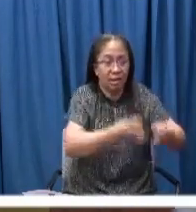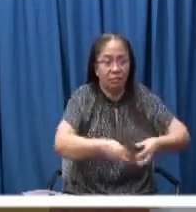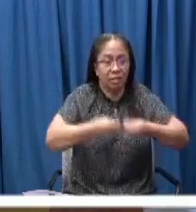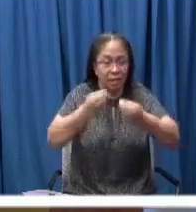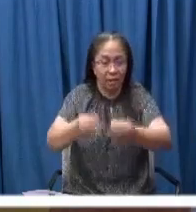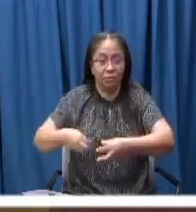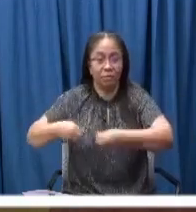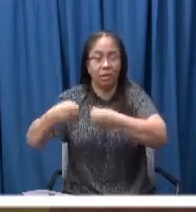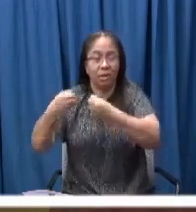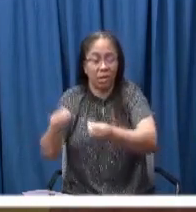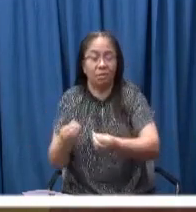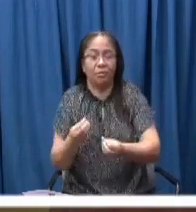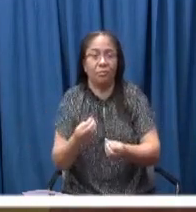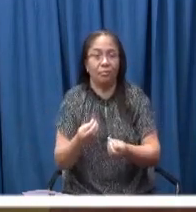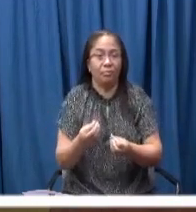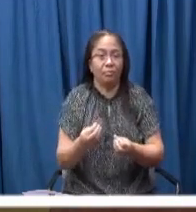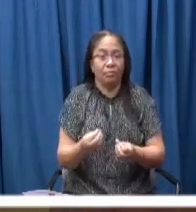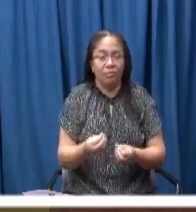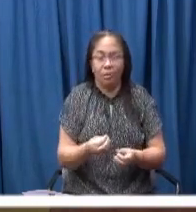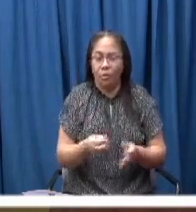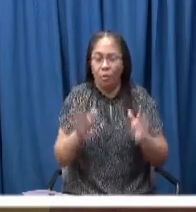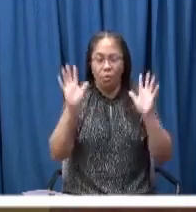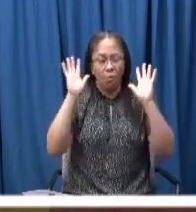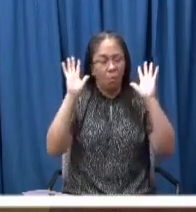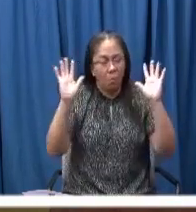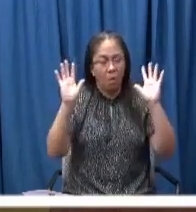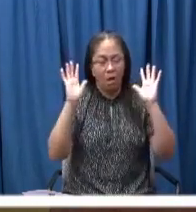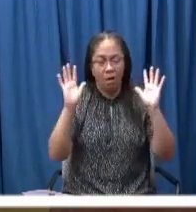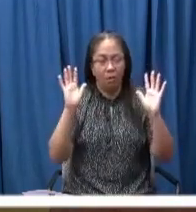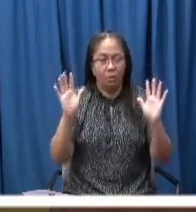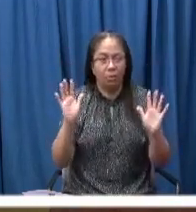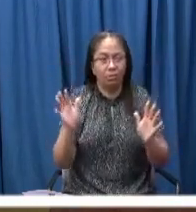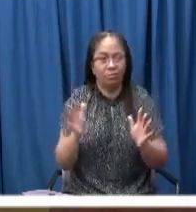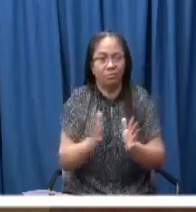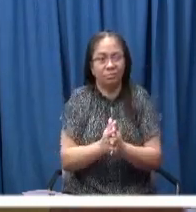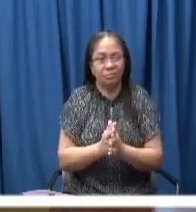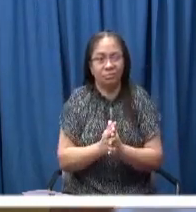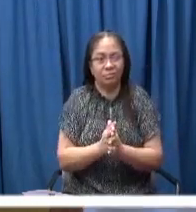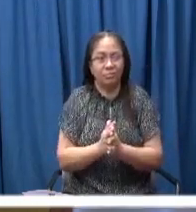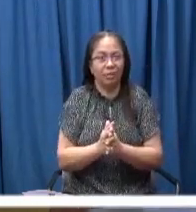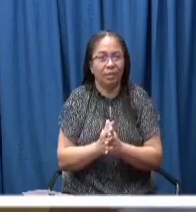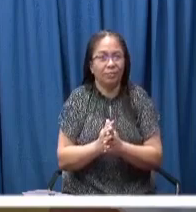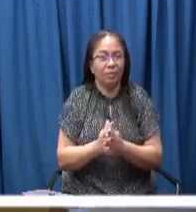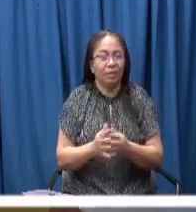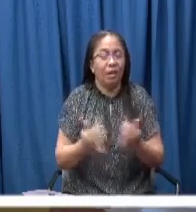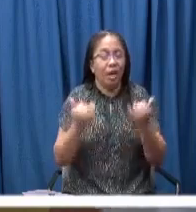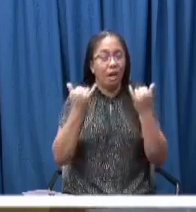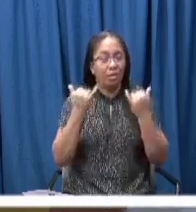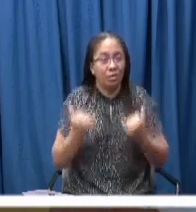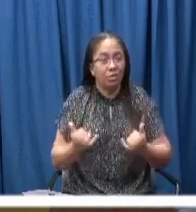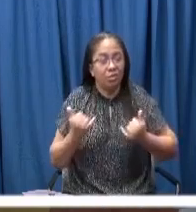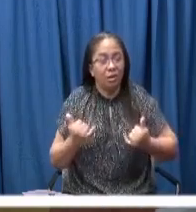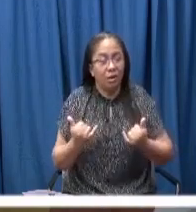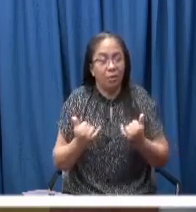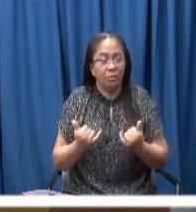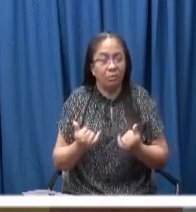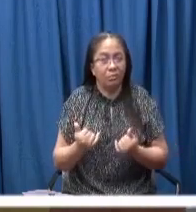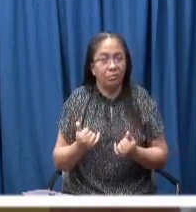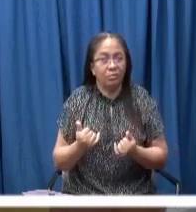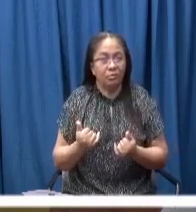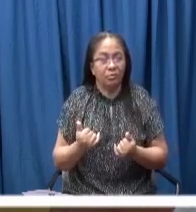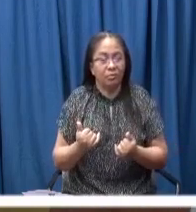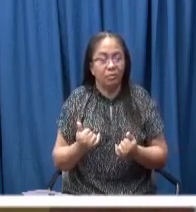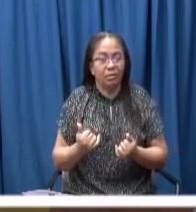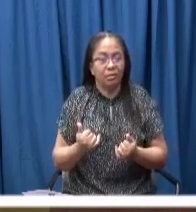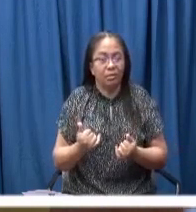in making things happen, that generosity has been absolutely overwhelming. And this is an incredible response to the